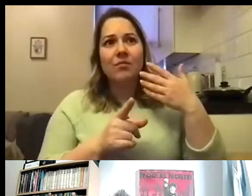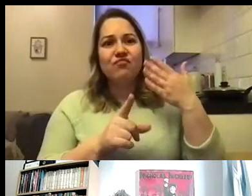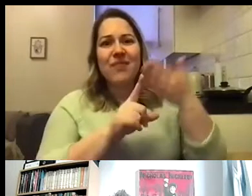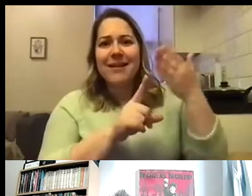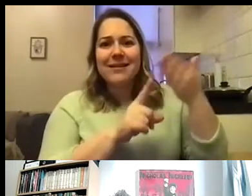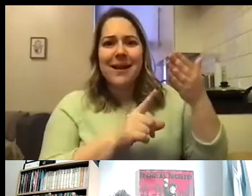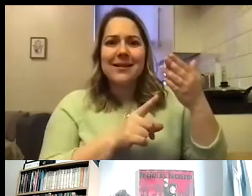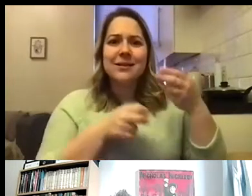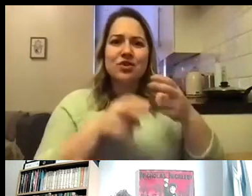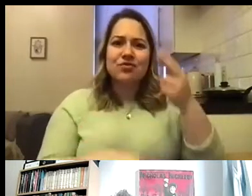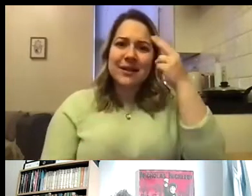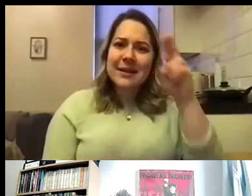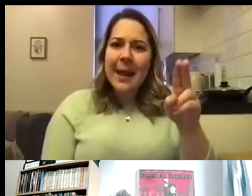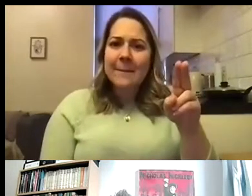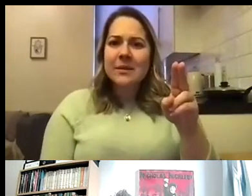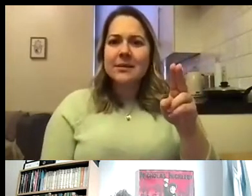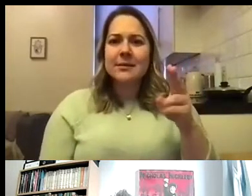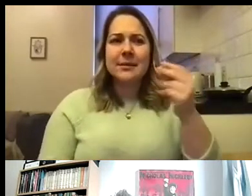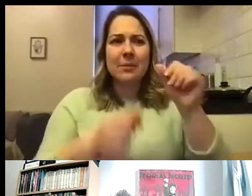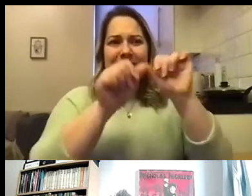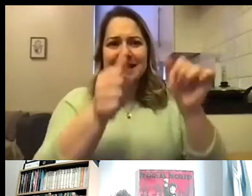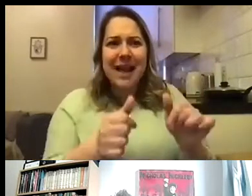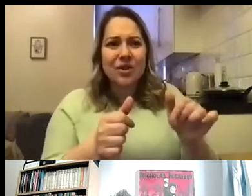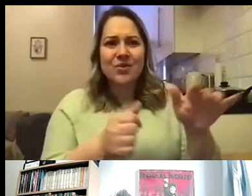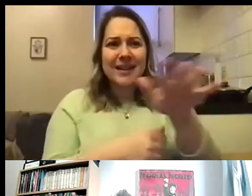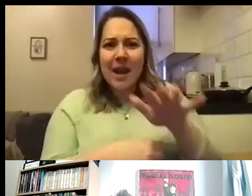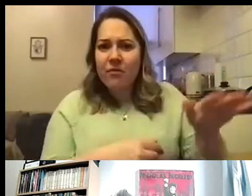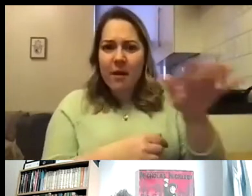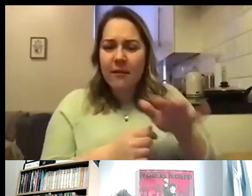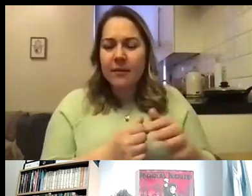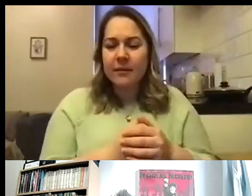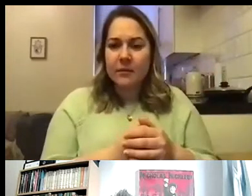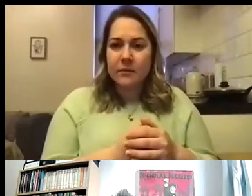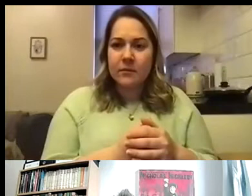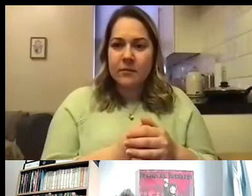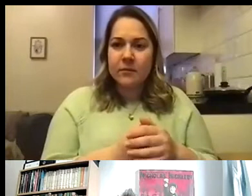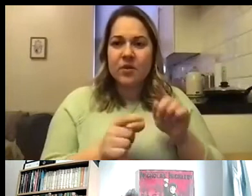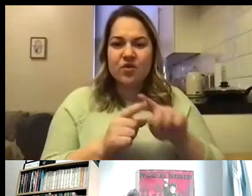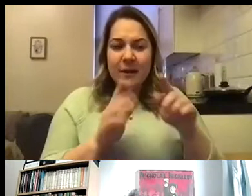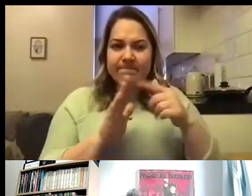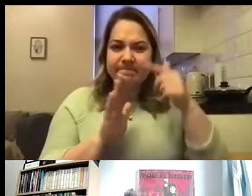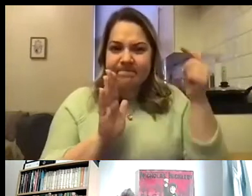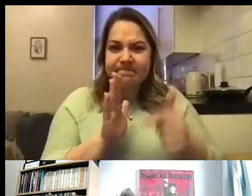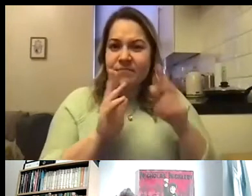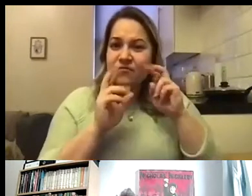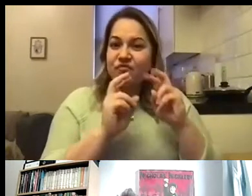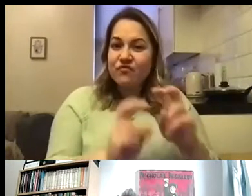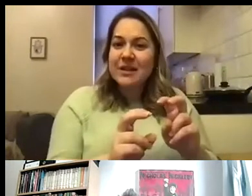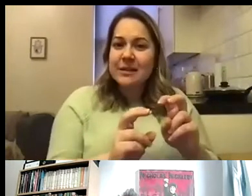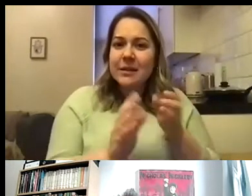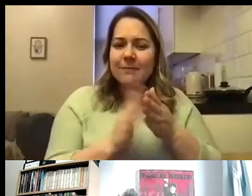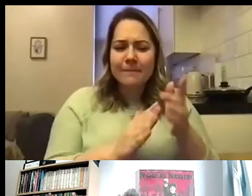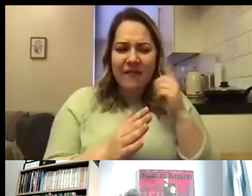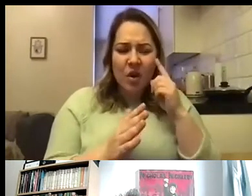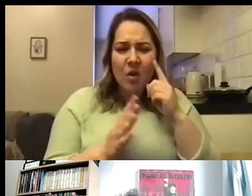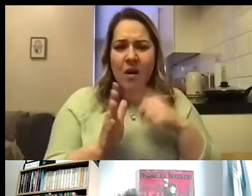street names, some of the monuments, and then starting to dig deeper, going into archive